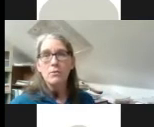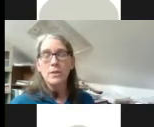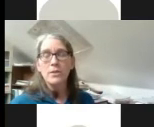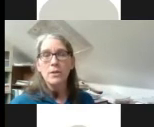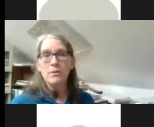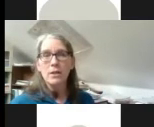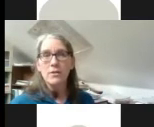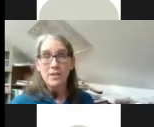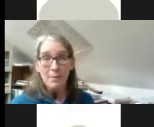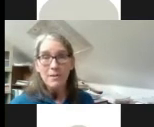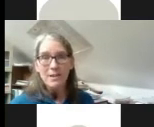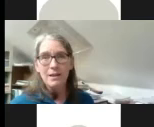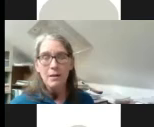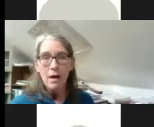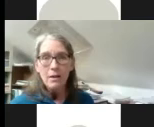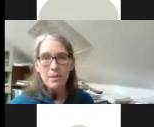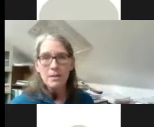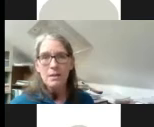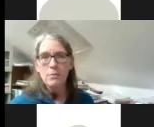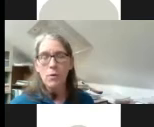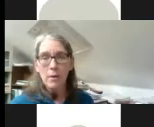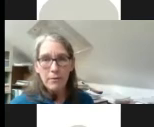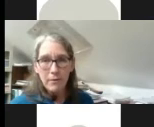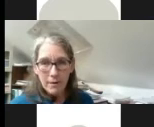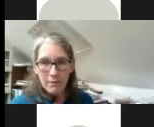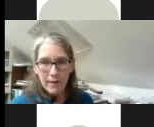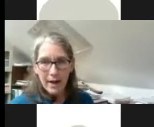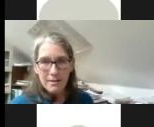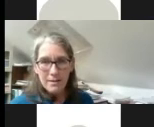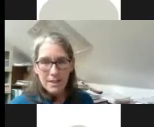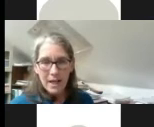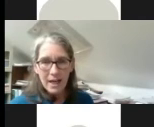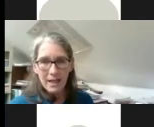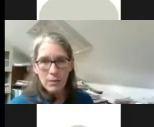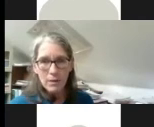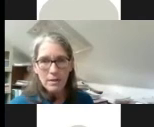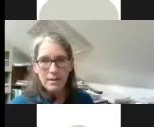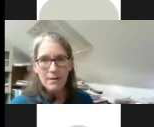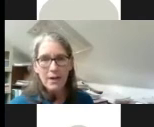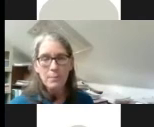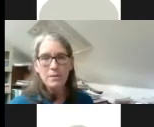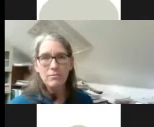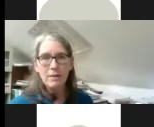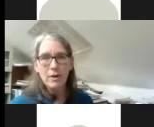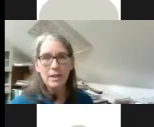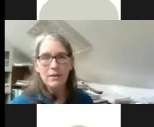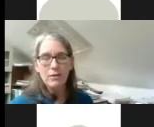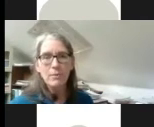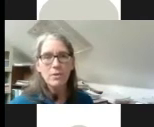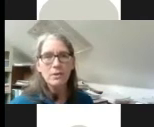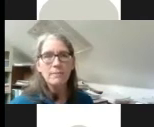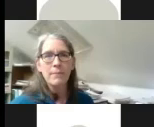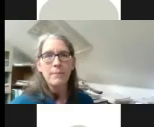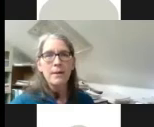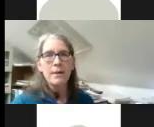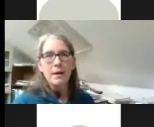They'll overwinter near stumps and logs because of the warmth of that decaying wood helps them regulate their